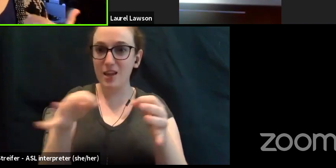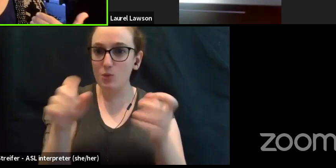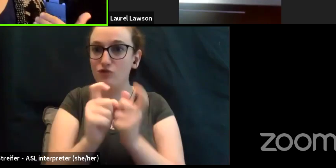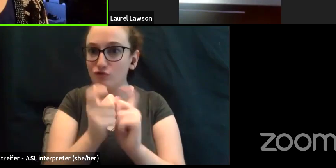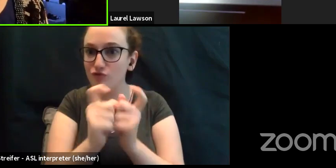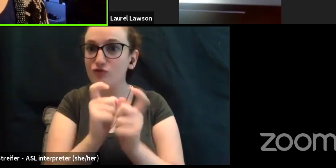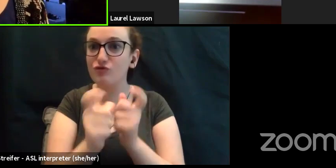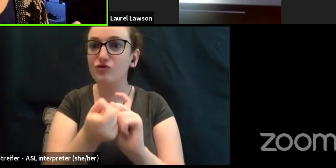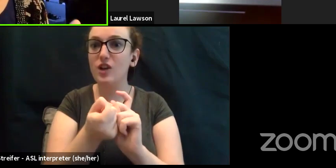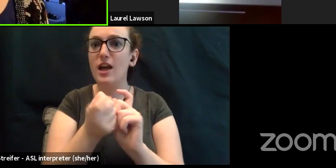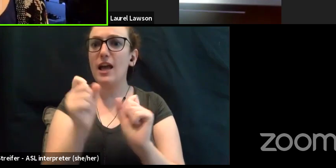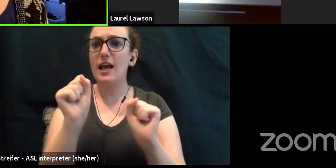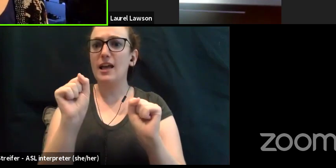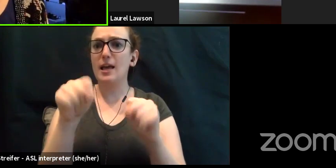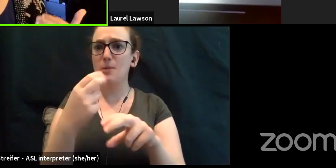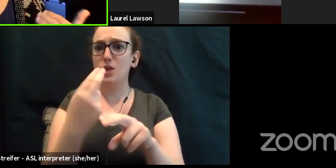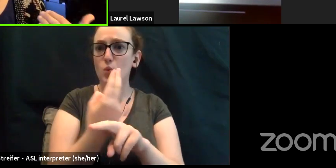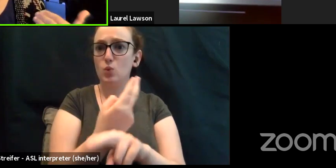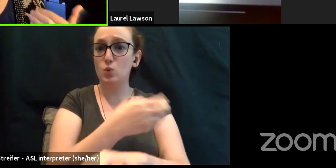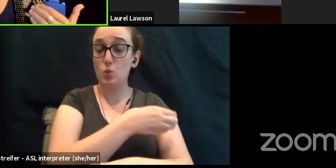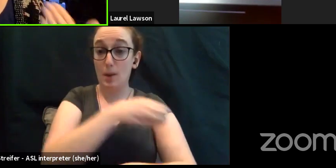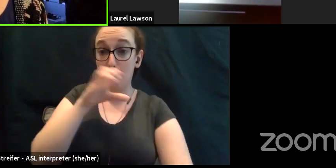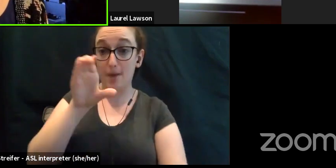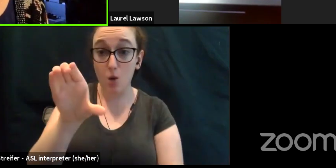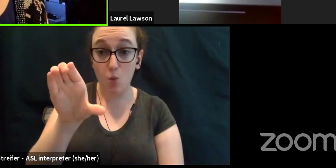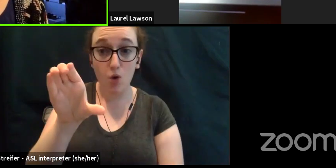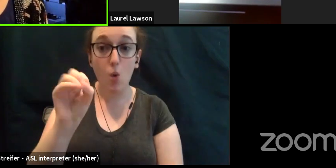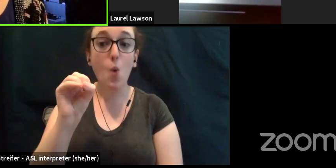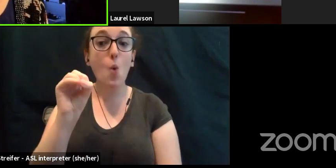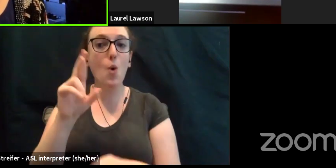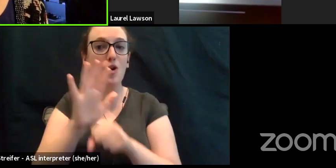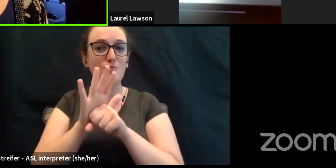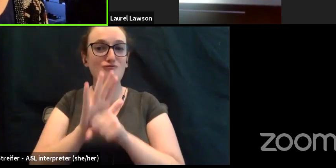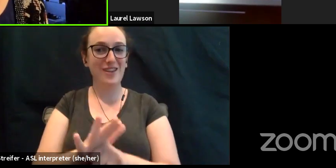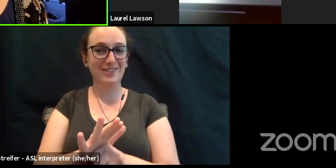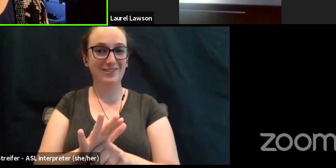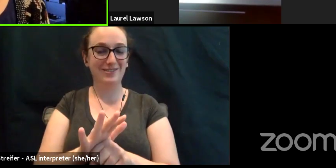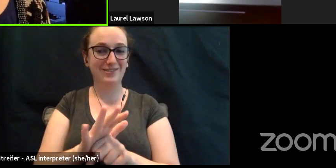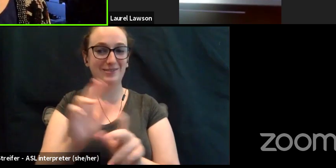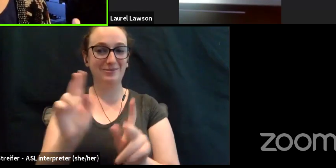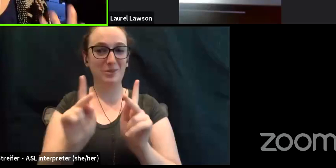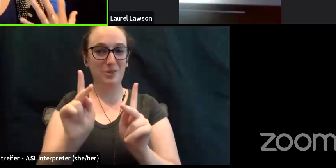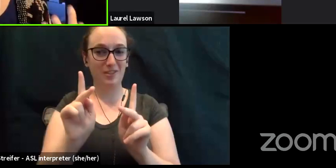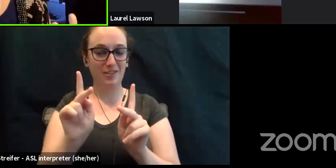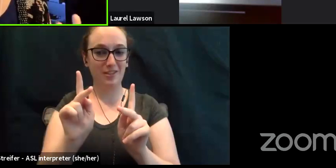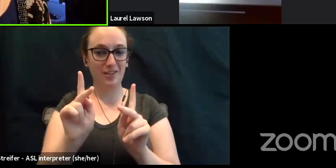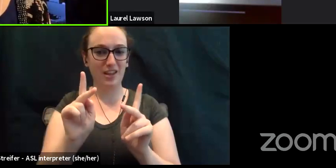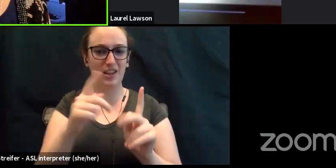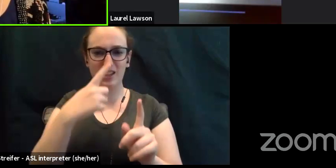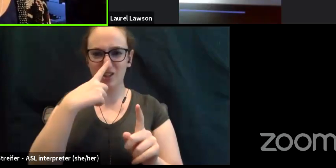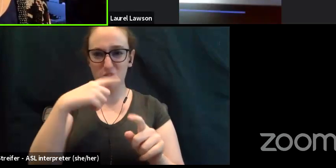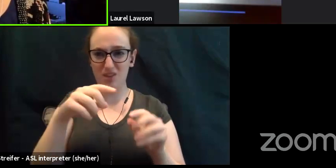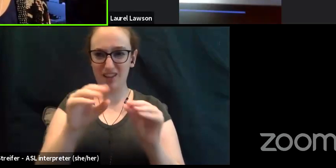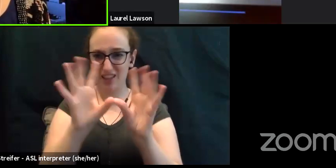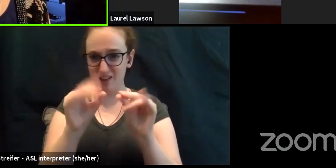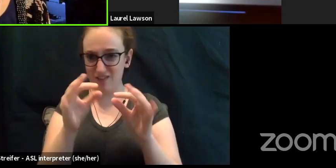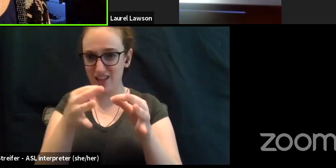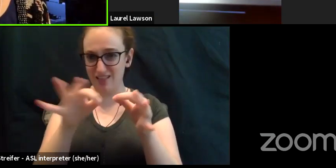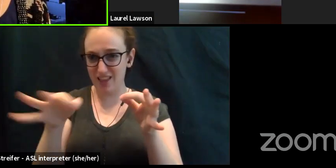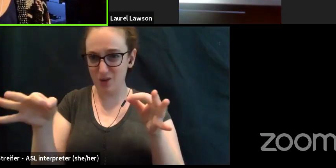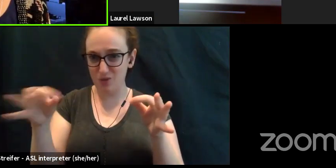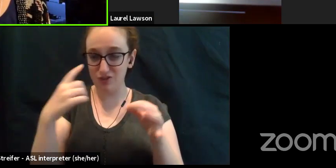and it can be utilized to empower and to oppress individuals and communities, can you help us clarify the language